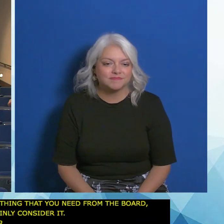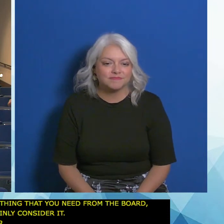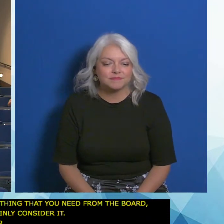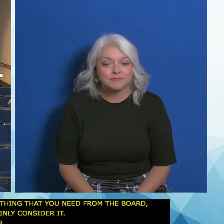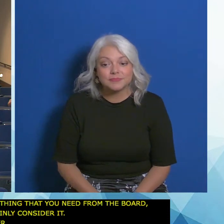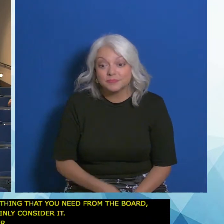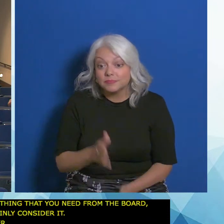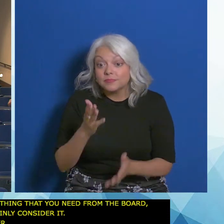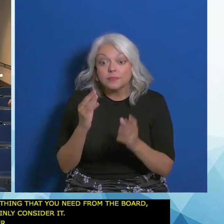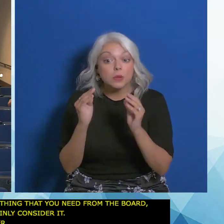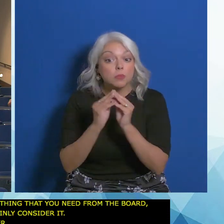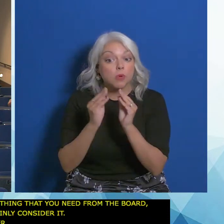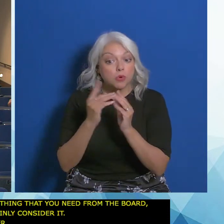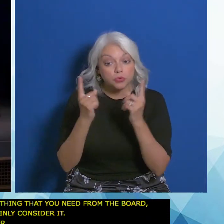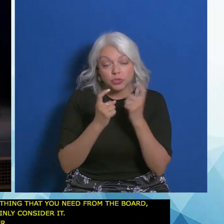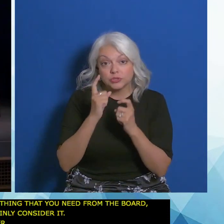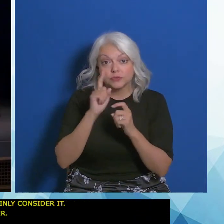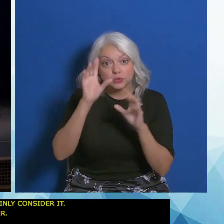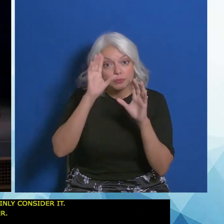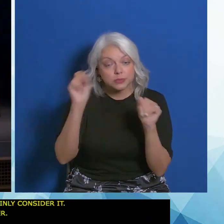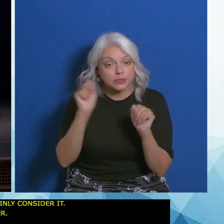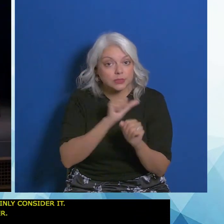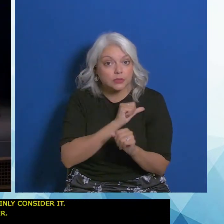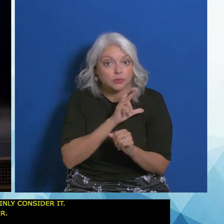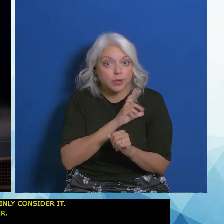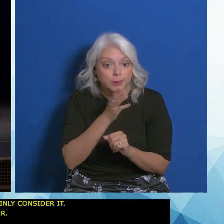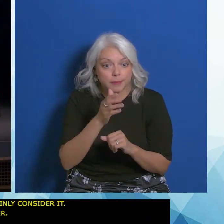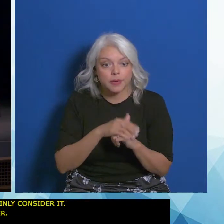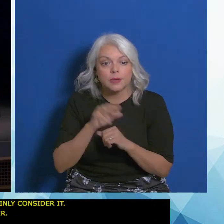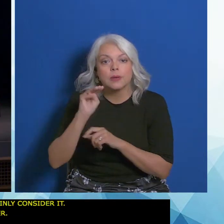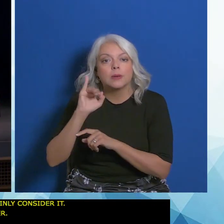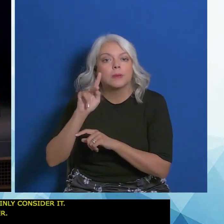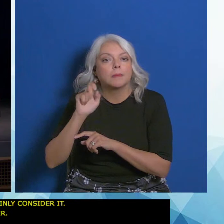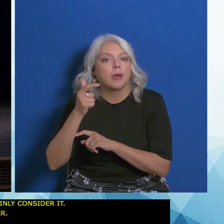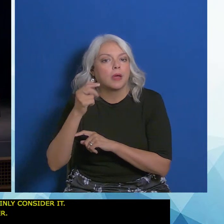All right. Are there any other questions for Superintendent Reichman? Gordon.